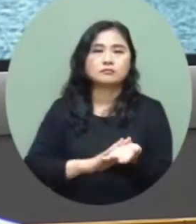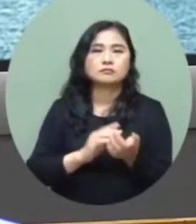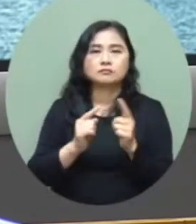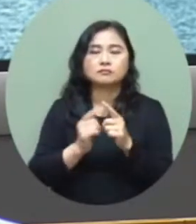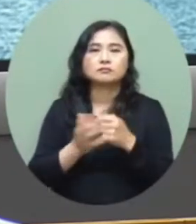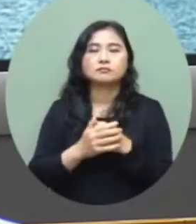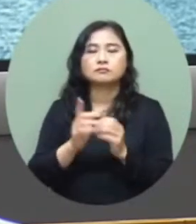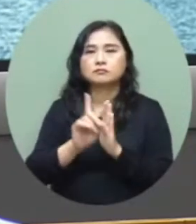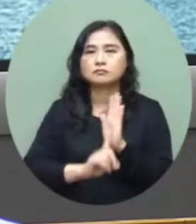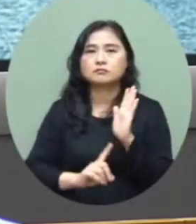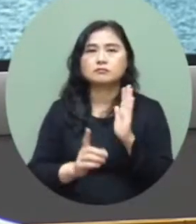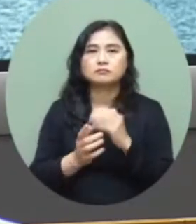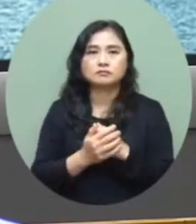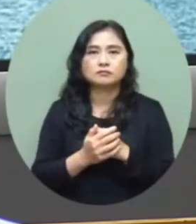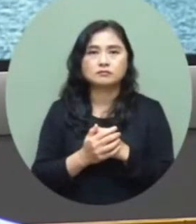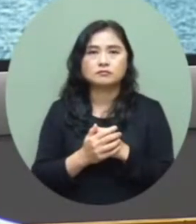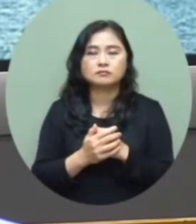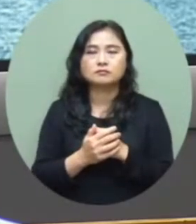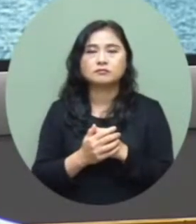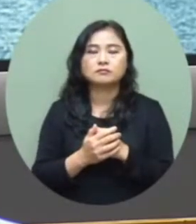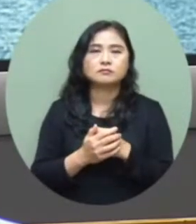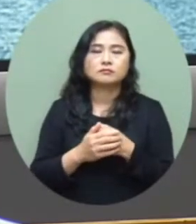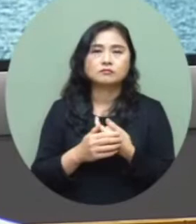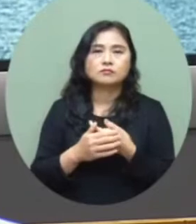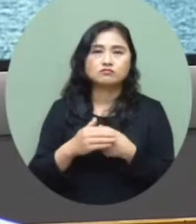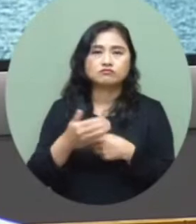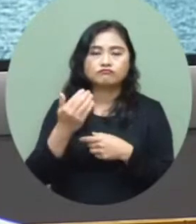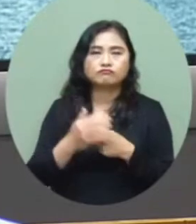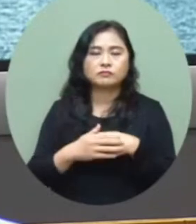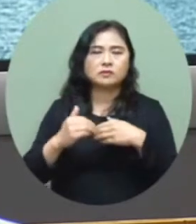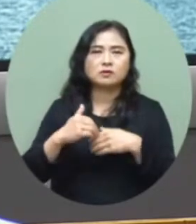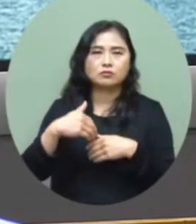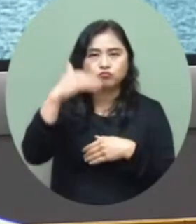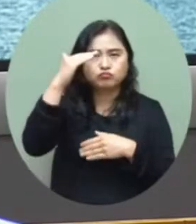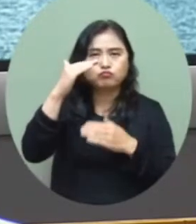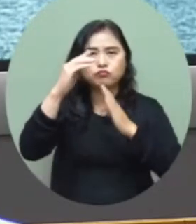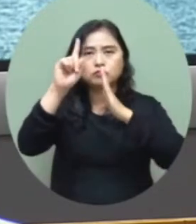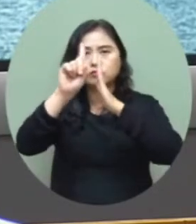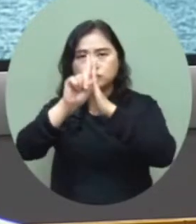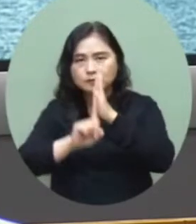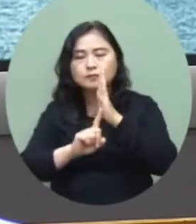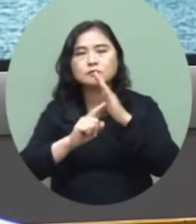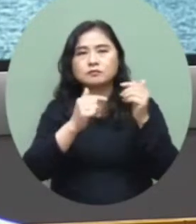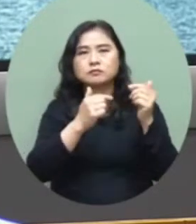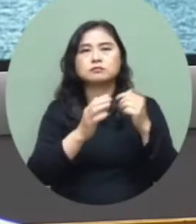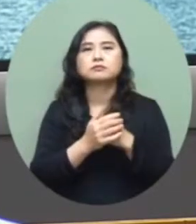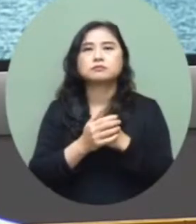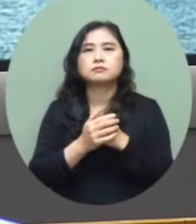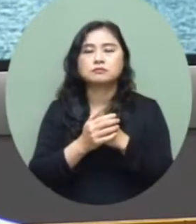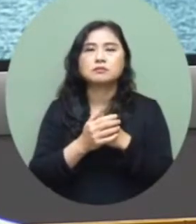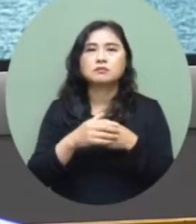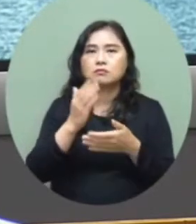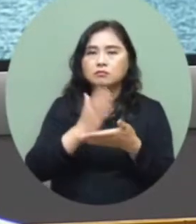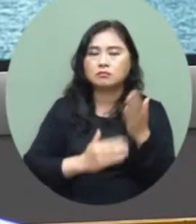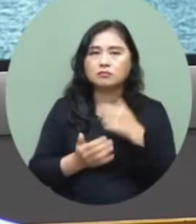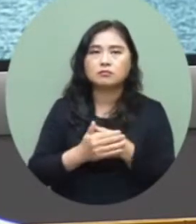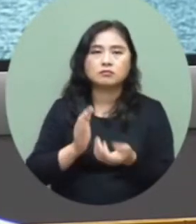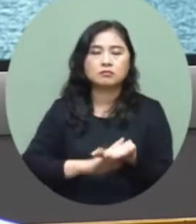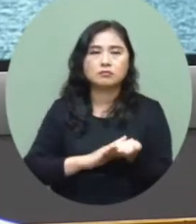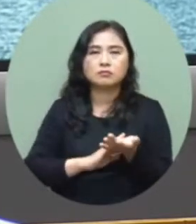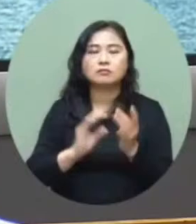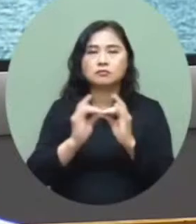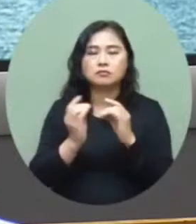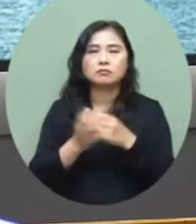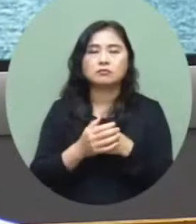admitted COVID patients. And given the fact that the number of cases is coming down, and in fact, some of the beds